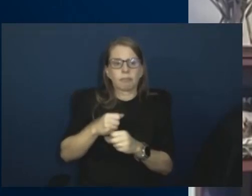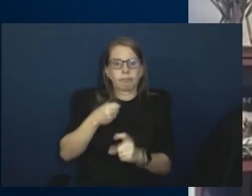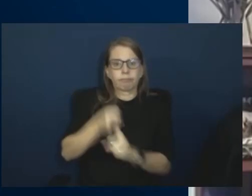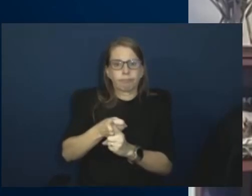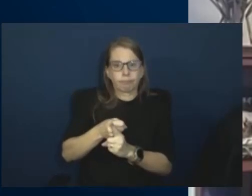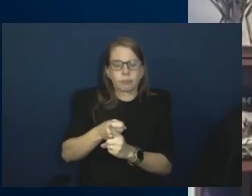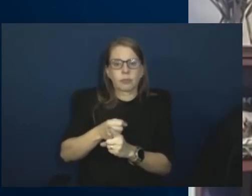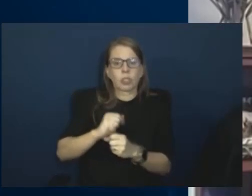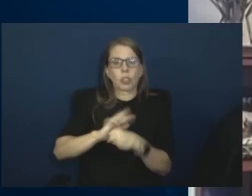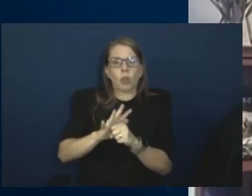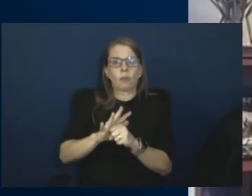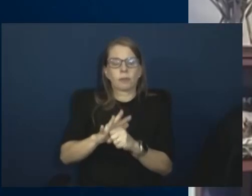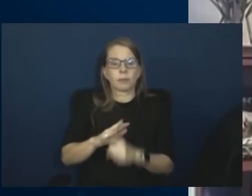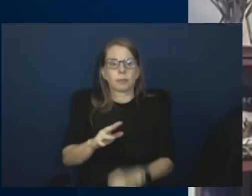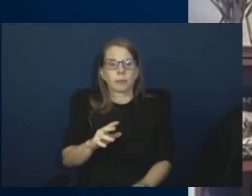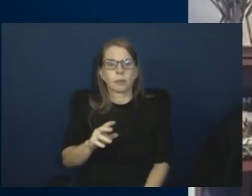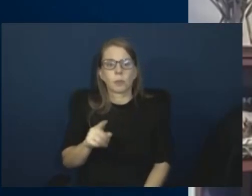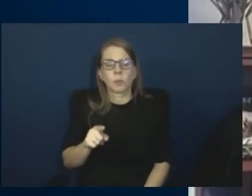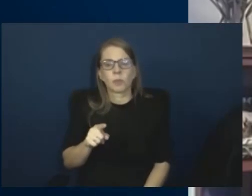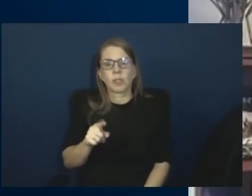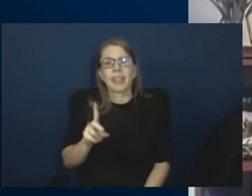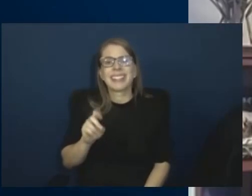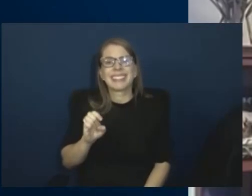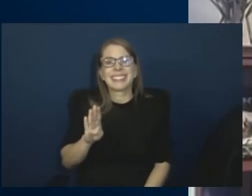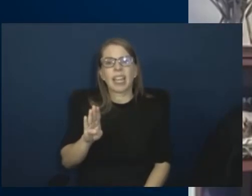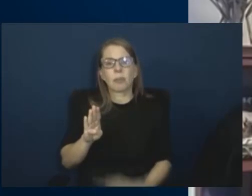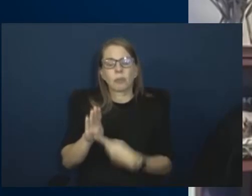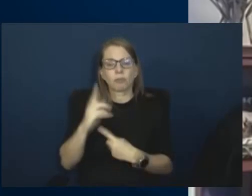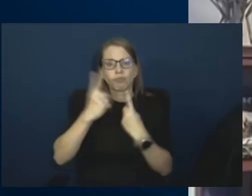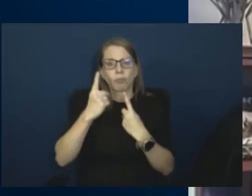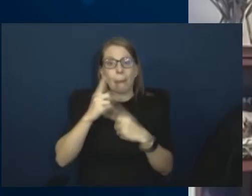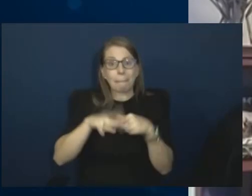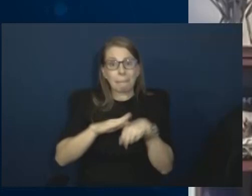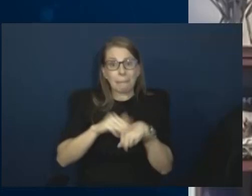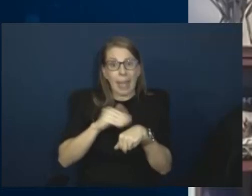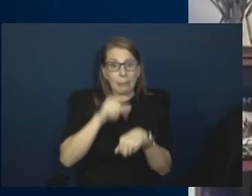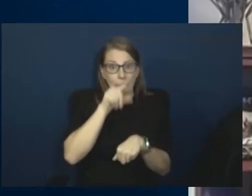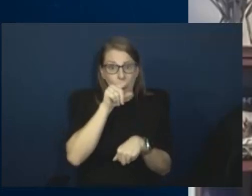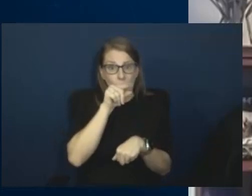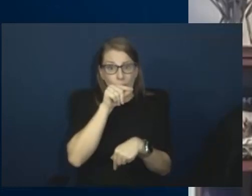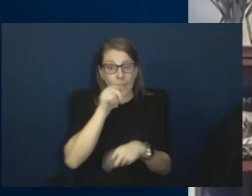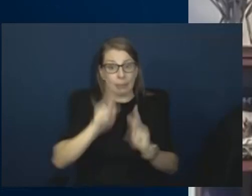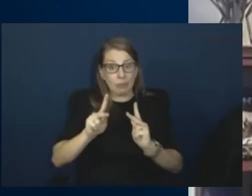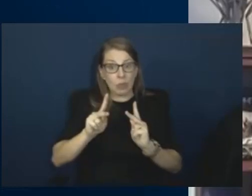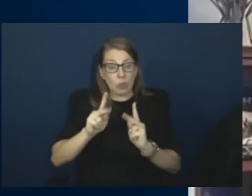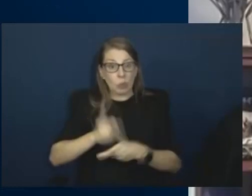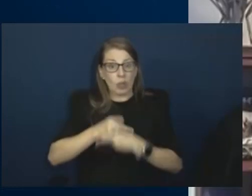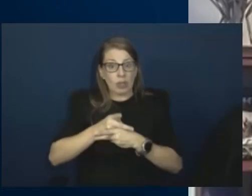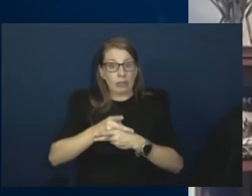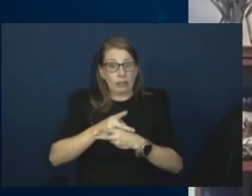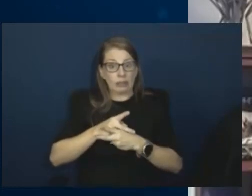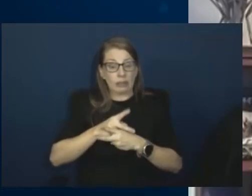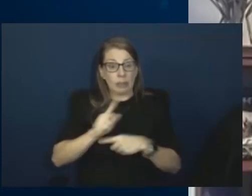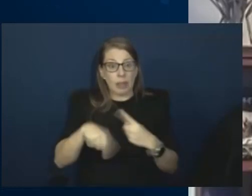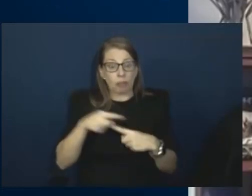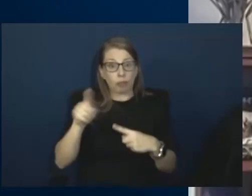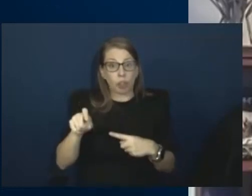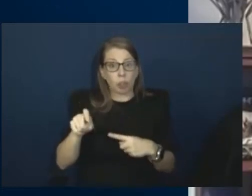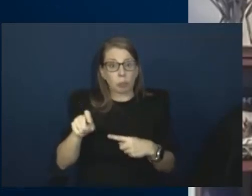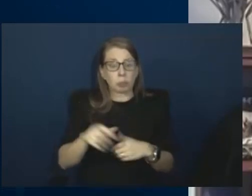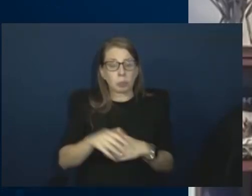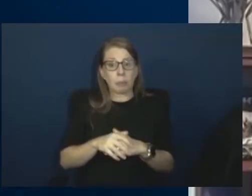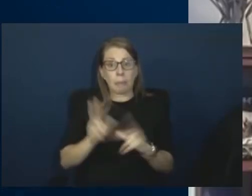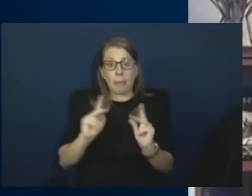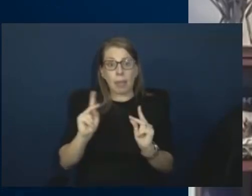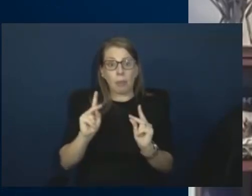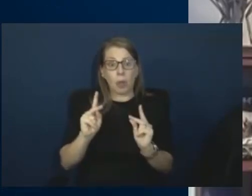So Deb was asking about like her pet bird. Are these things that people should be worried about? I think this conversation just brings up people are around their pets. They're